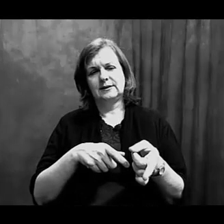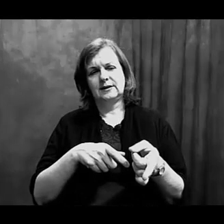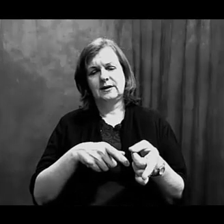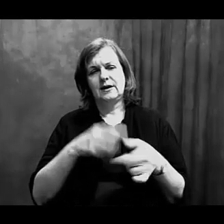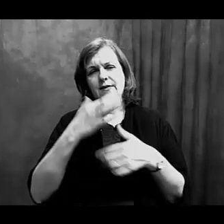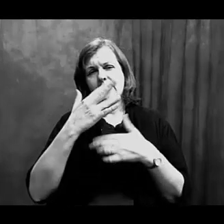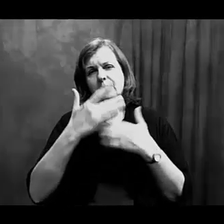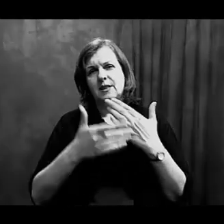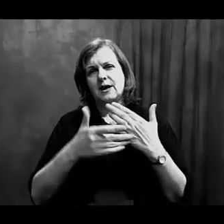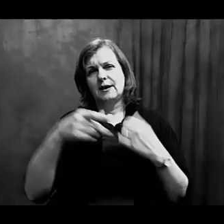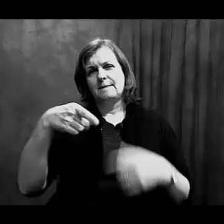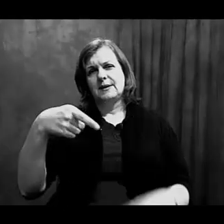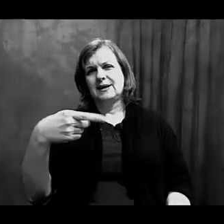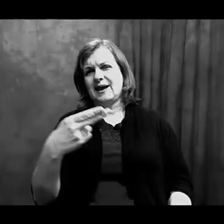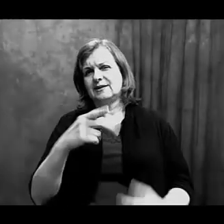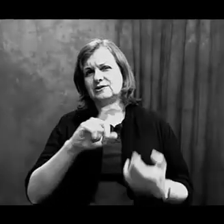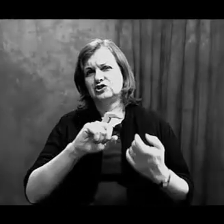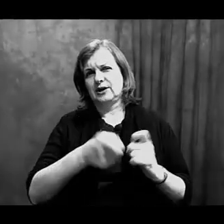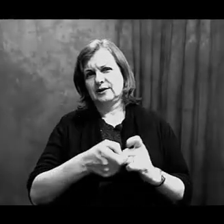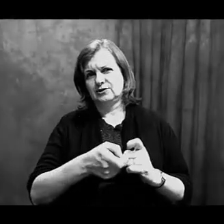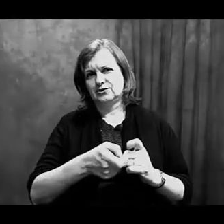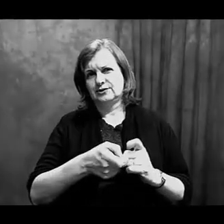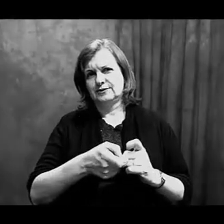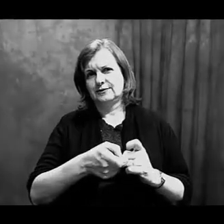in blood pH.